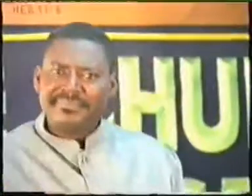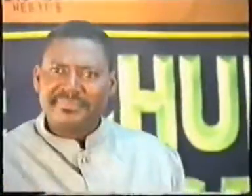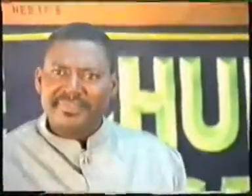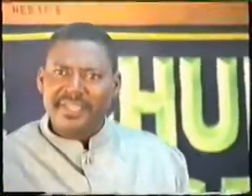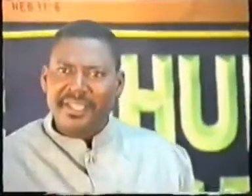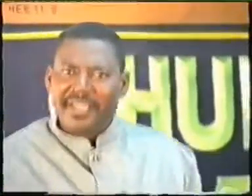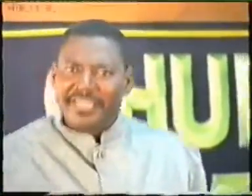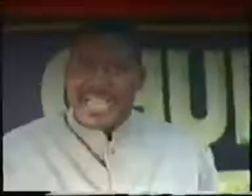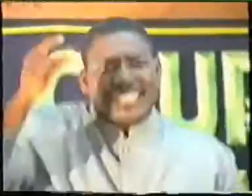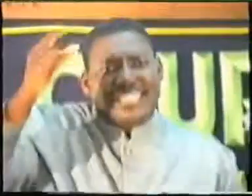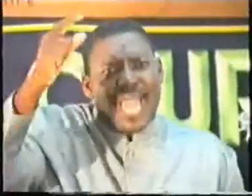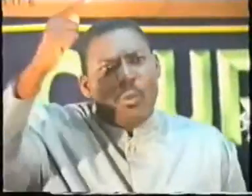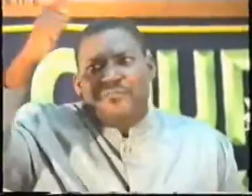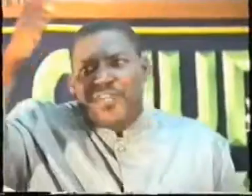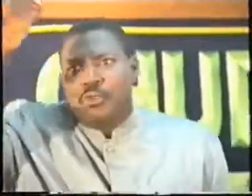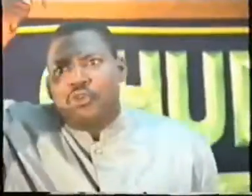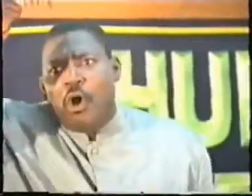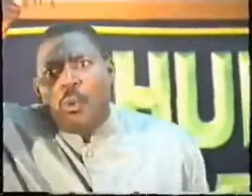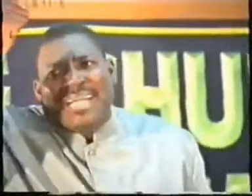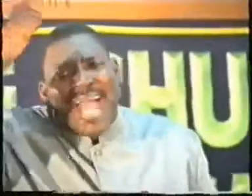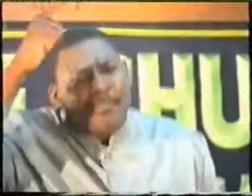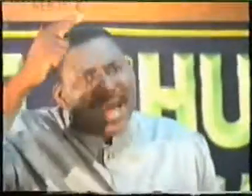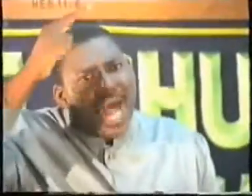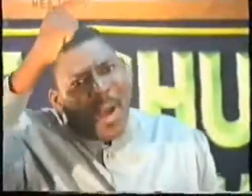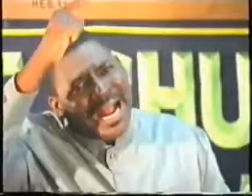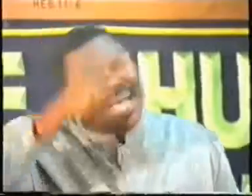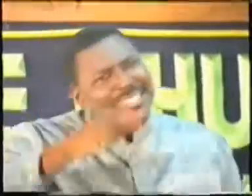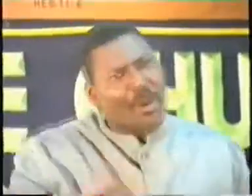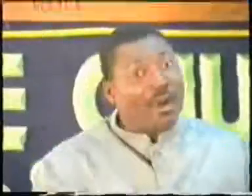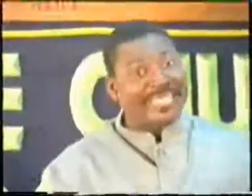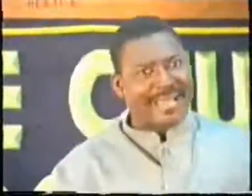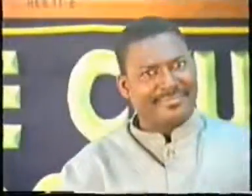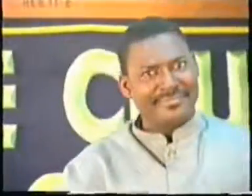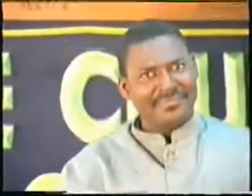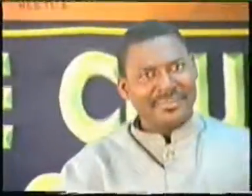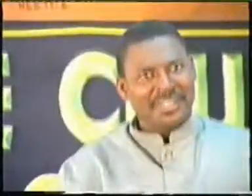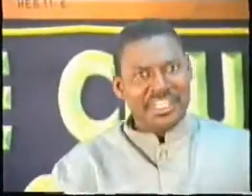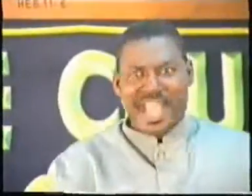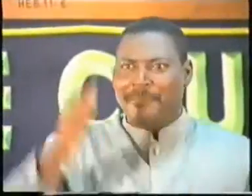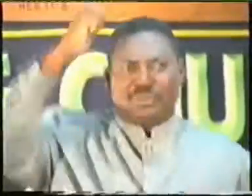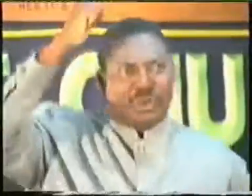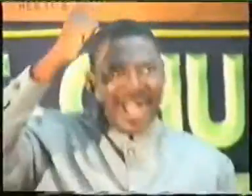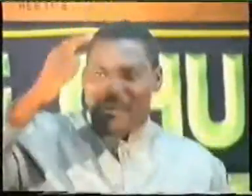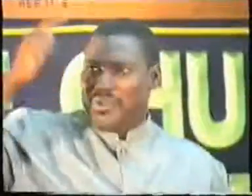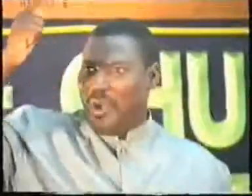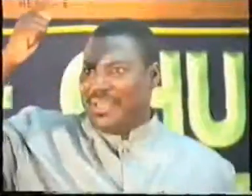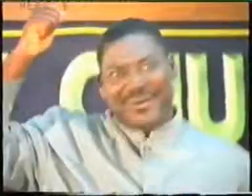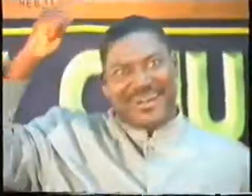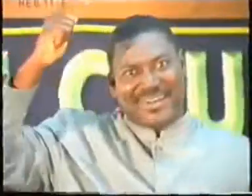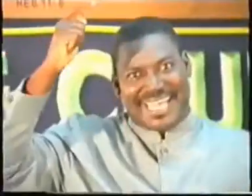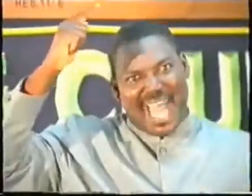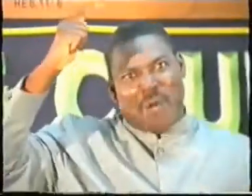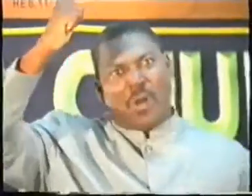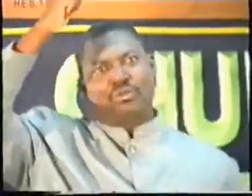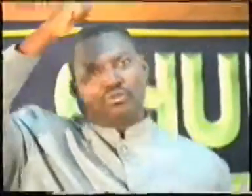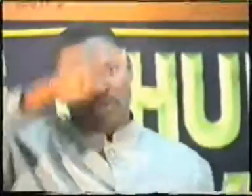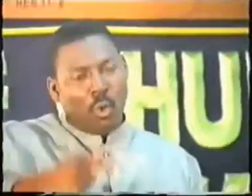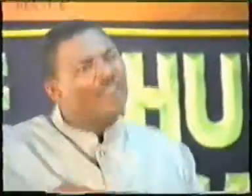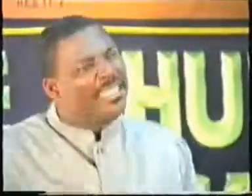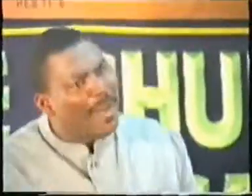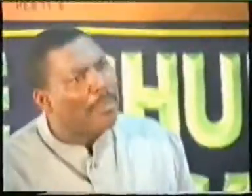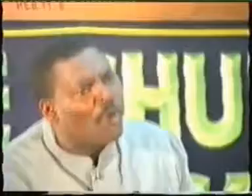dam. Yes, I see with ensure one cup and our one glass of water. Your masswa will no be in a one was a